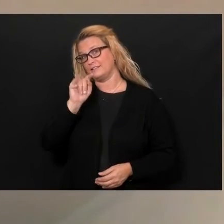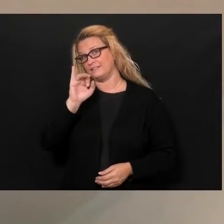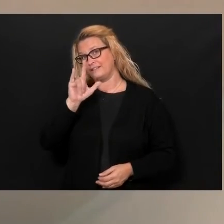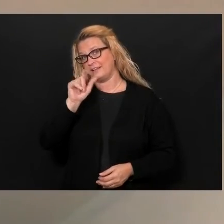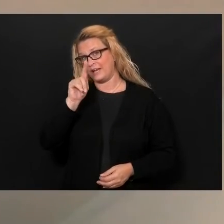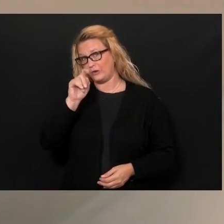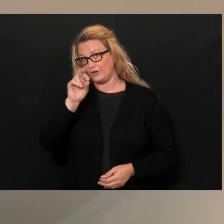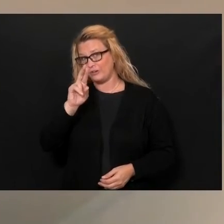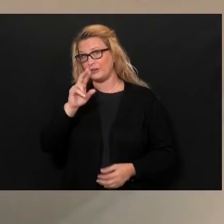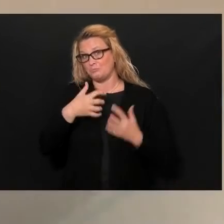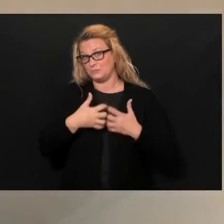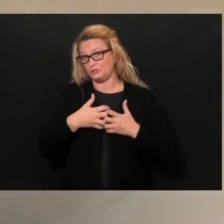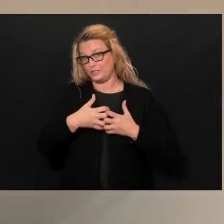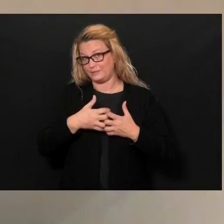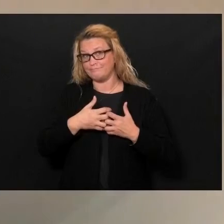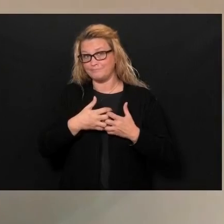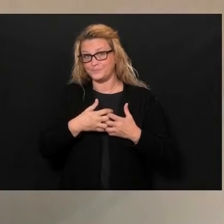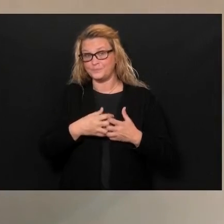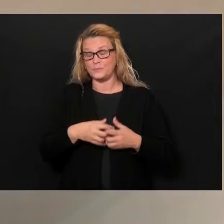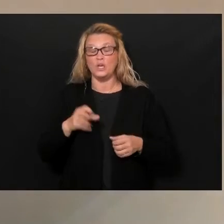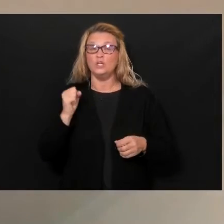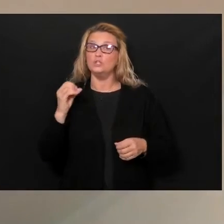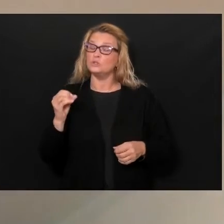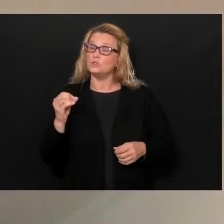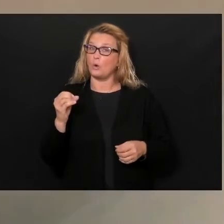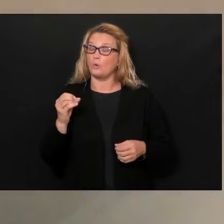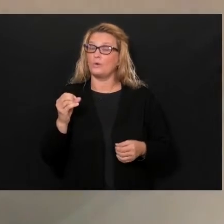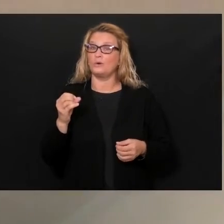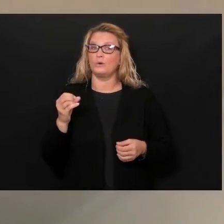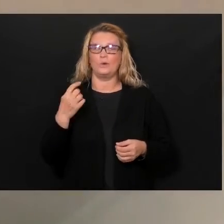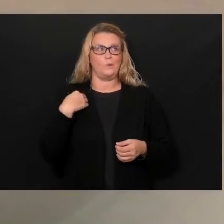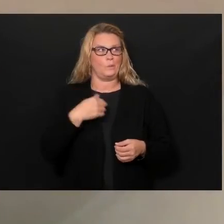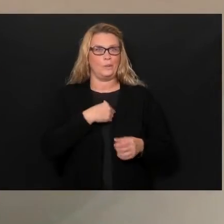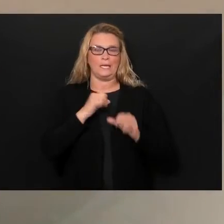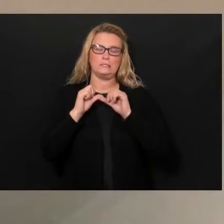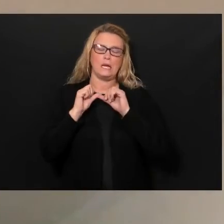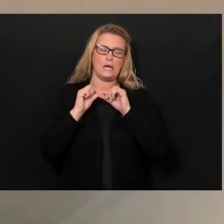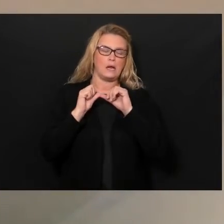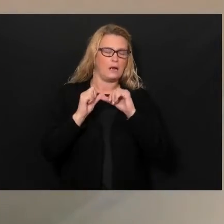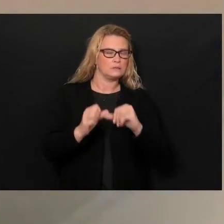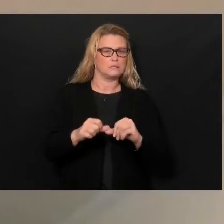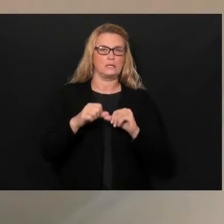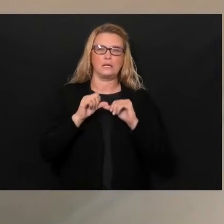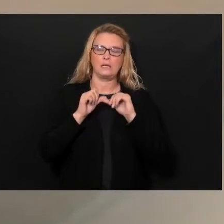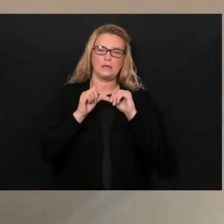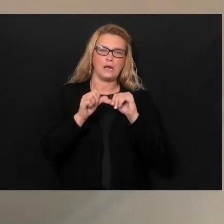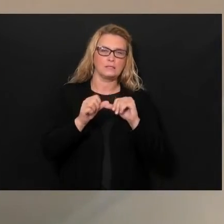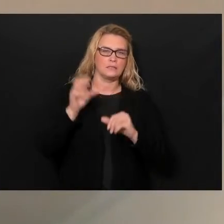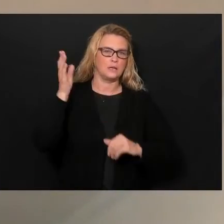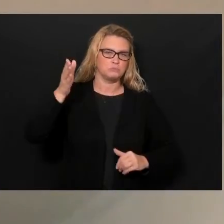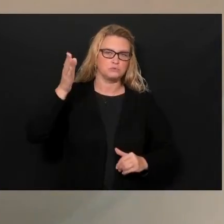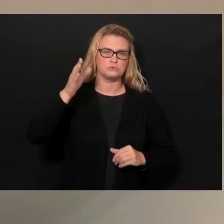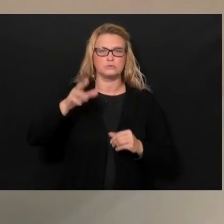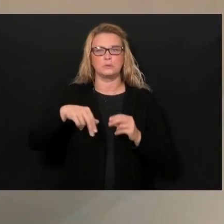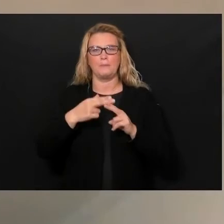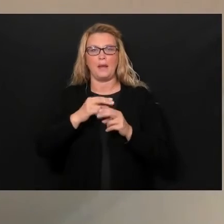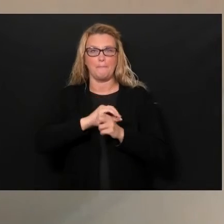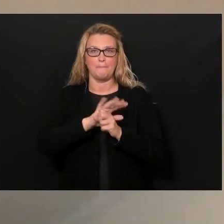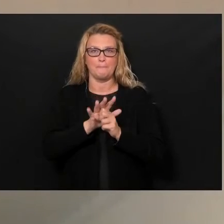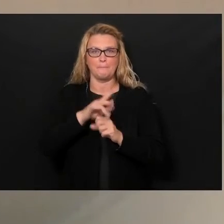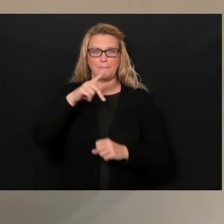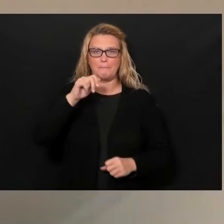we have constantly talked about this pandemic, one of the things that we have said reproducibly